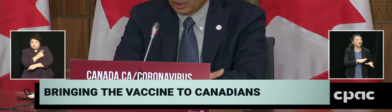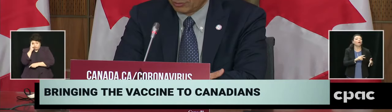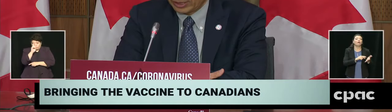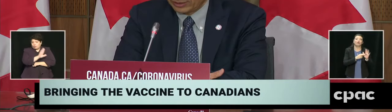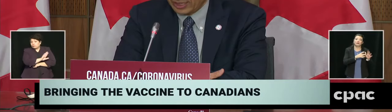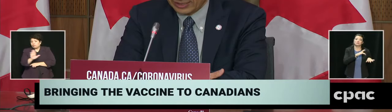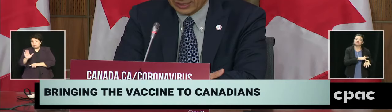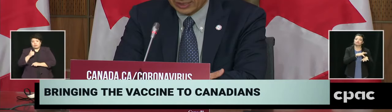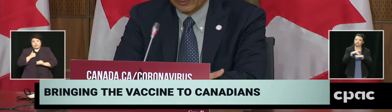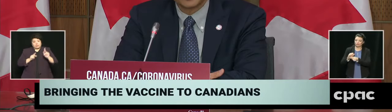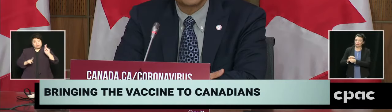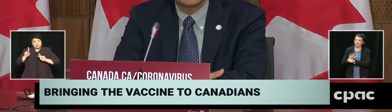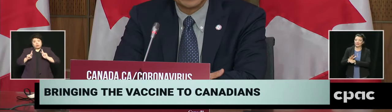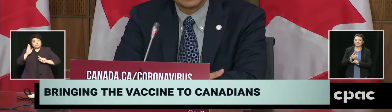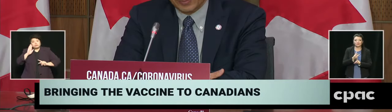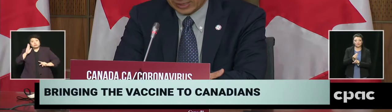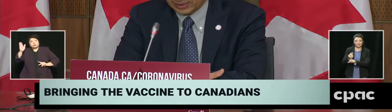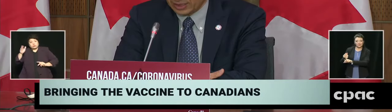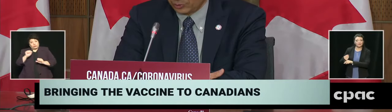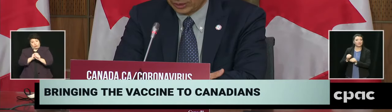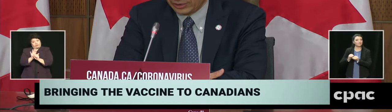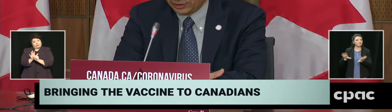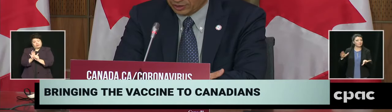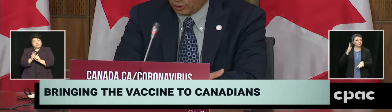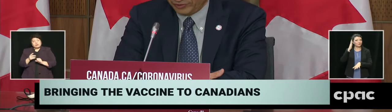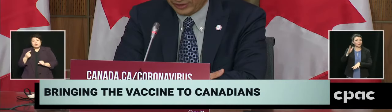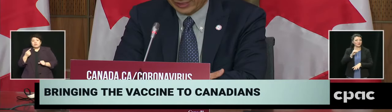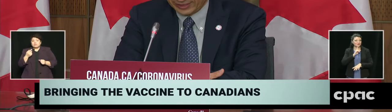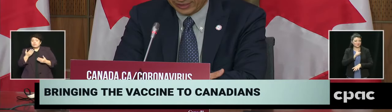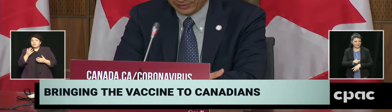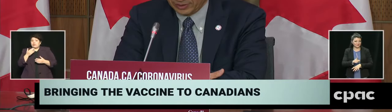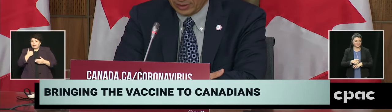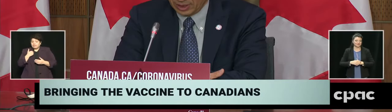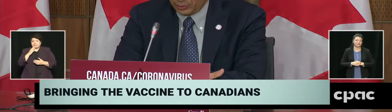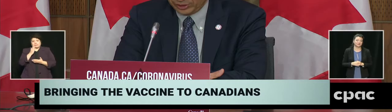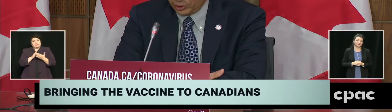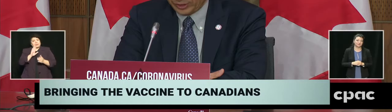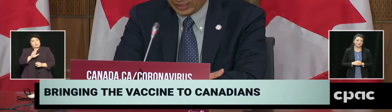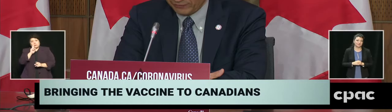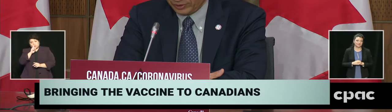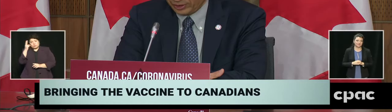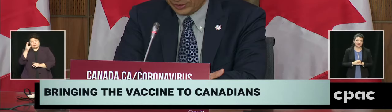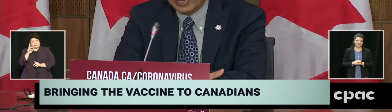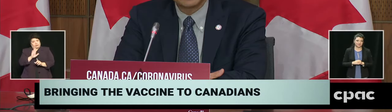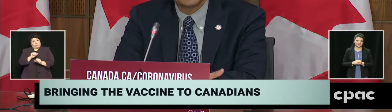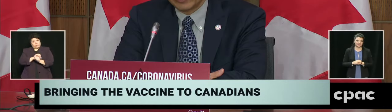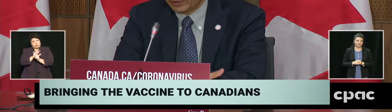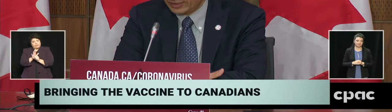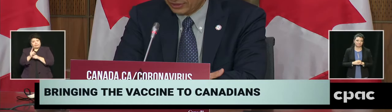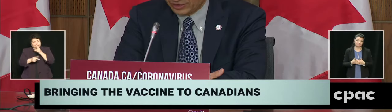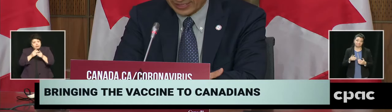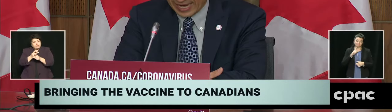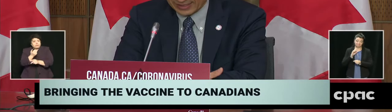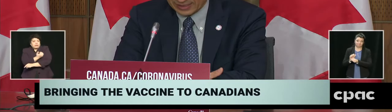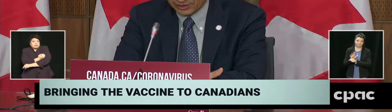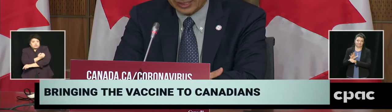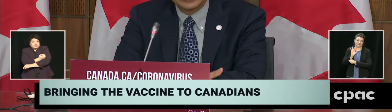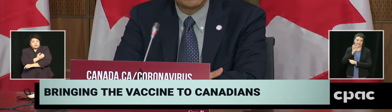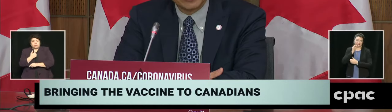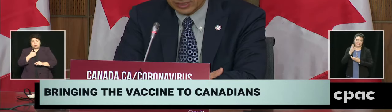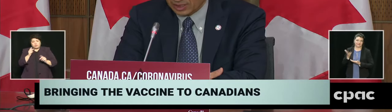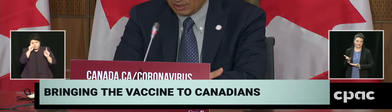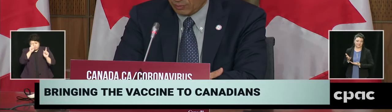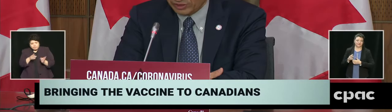rollout, recognizing some of the unique aspects related to COVID-19. We're doing everything we can to give Canadians access